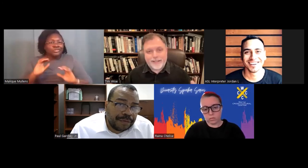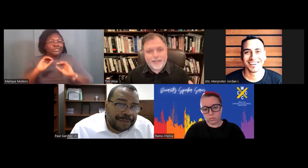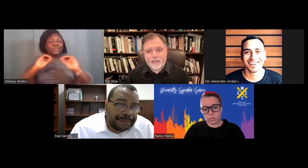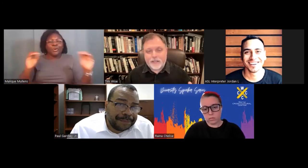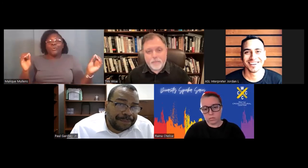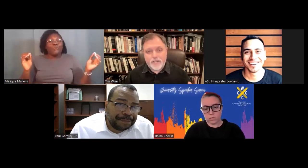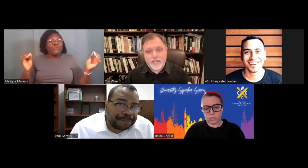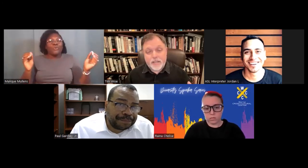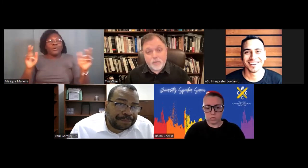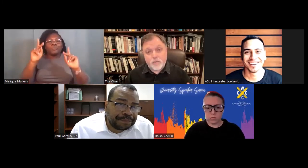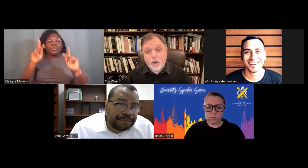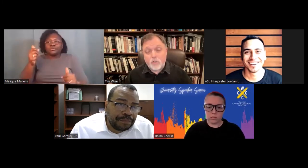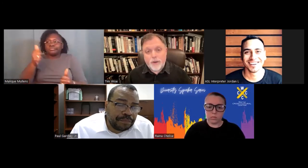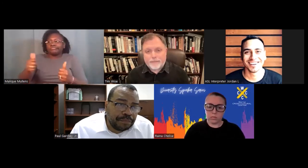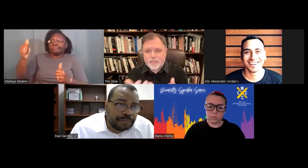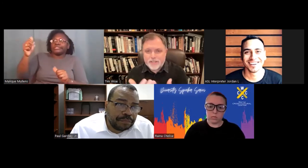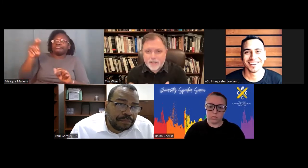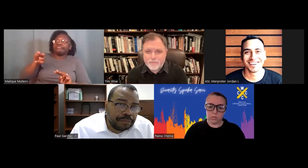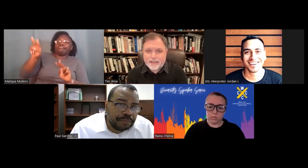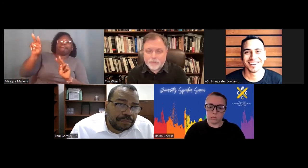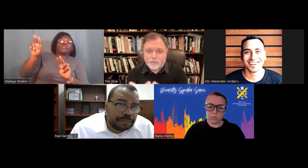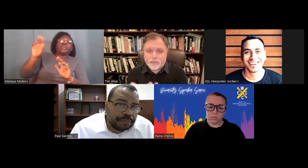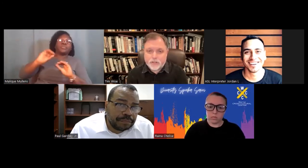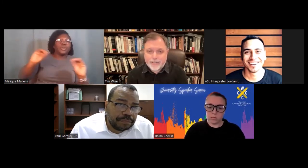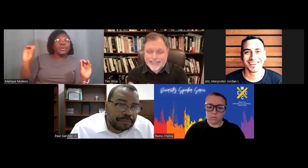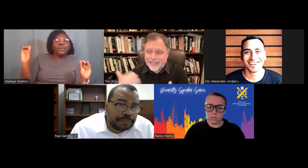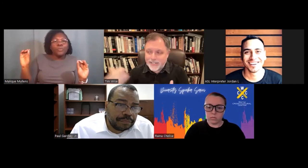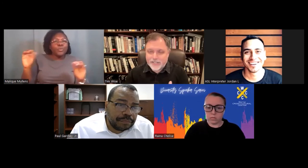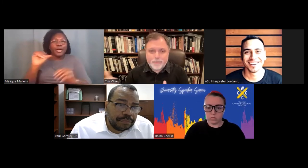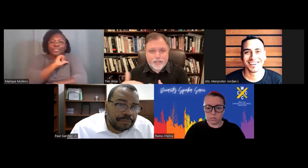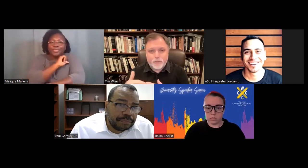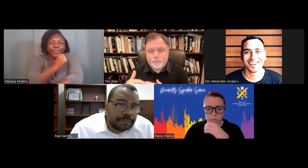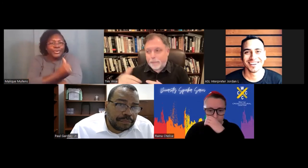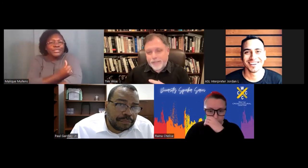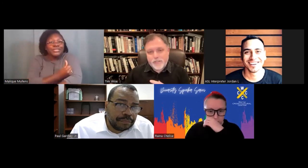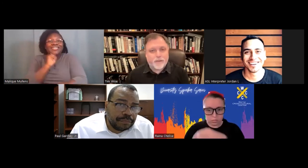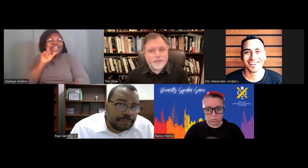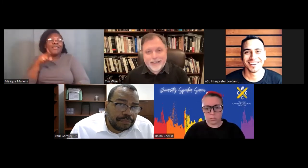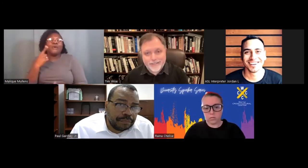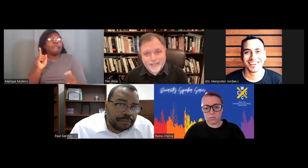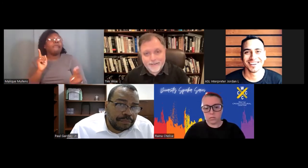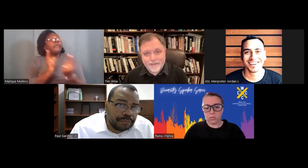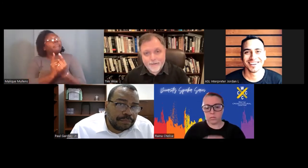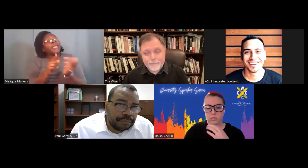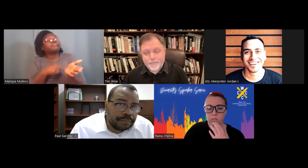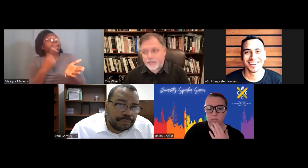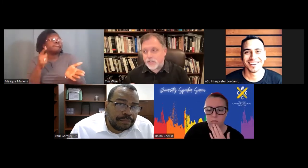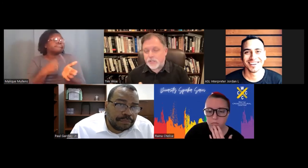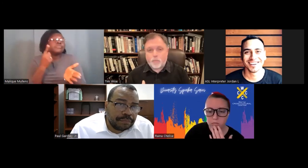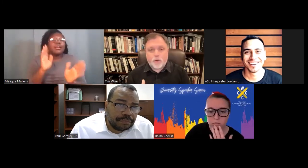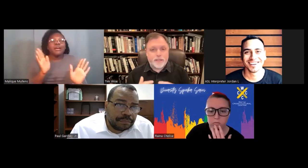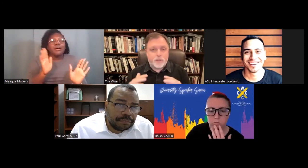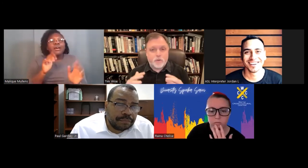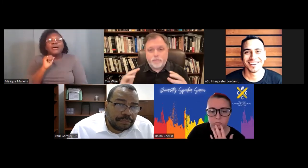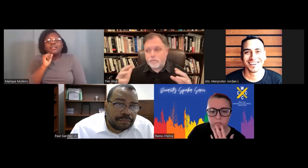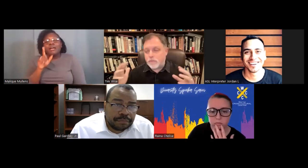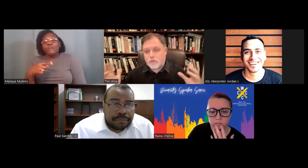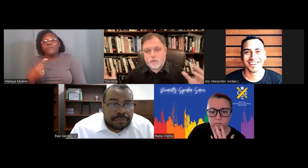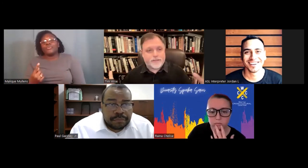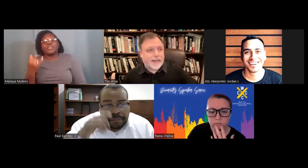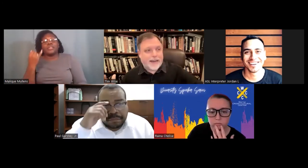folks in the community that you know who have some level of authority, not just somebody you bump into every now and then, not just someone that